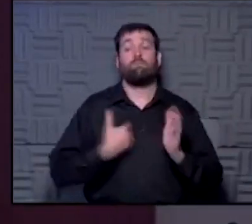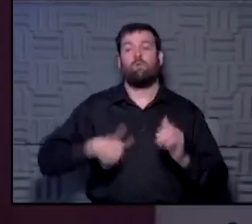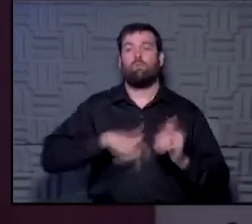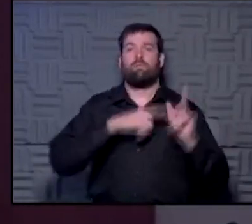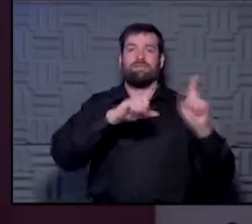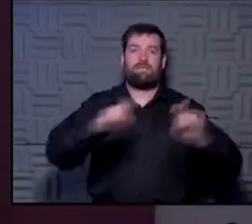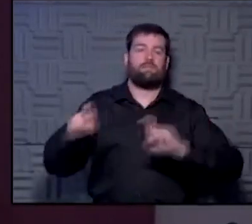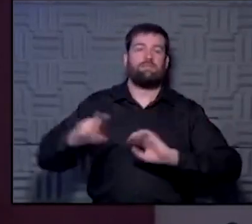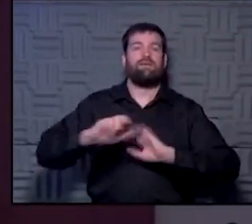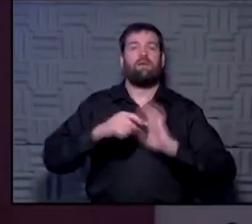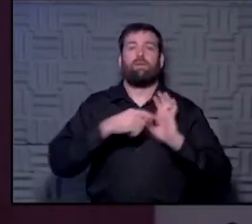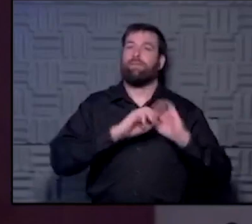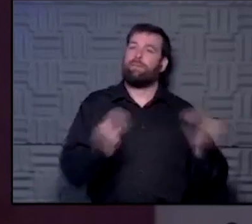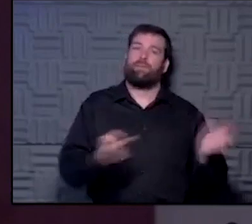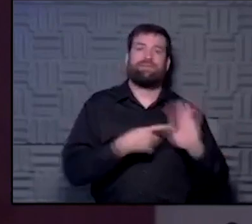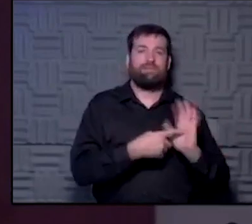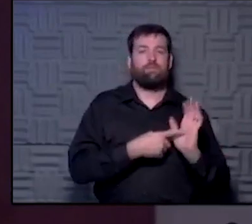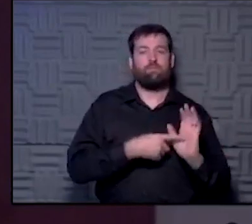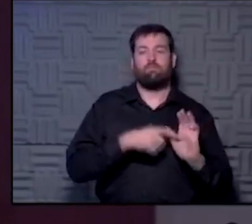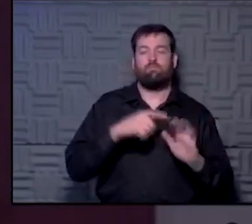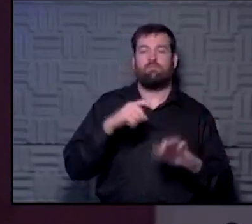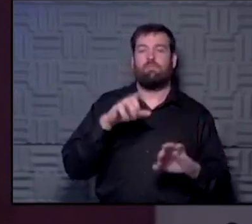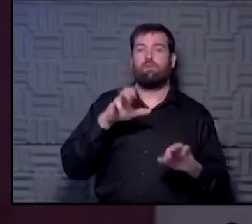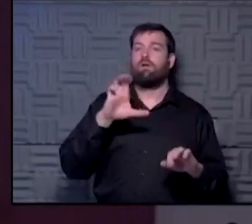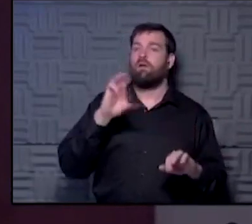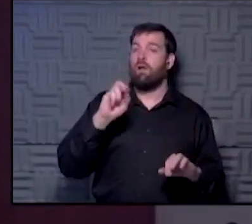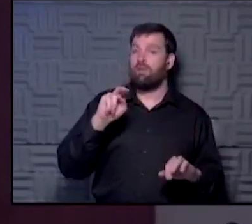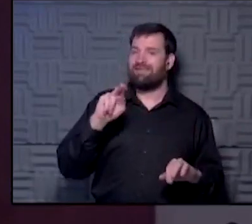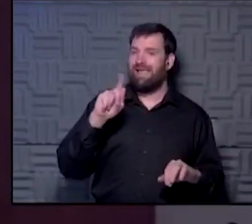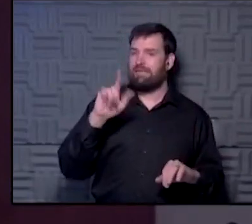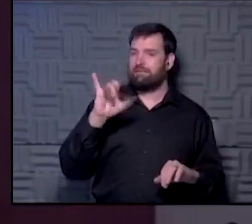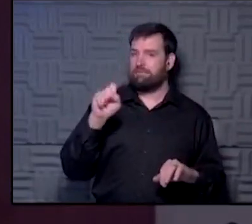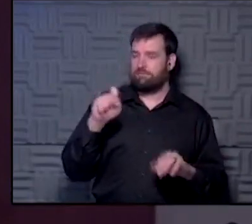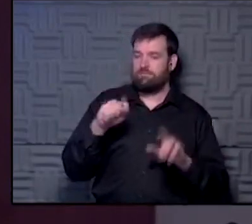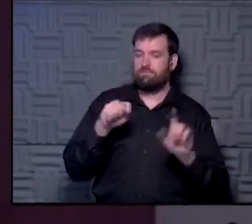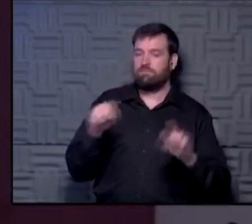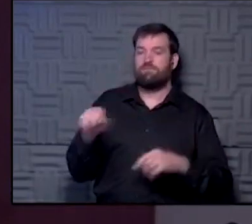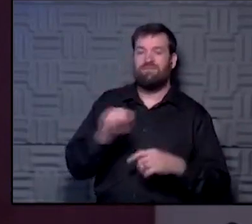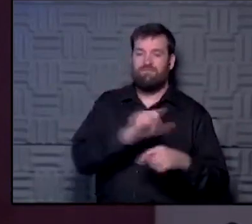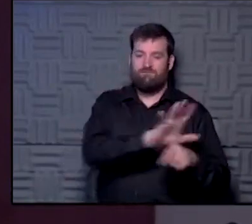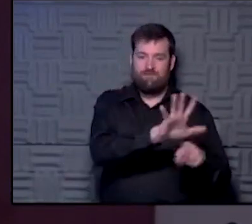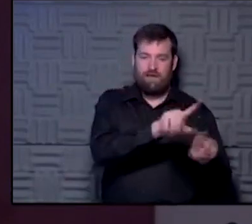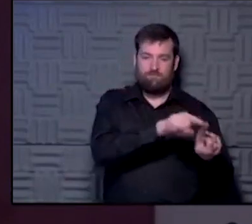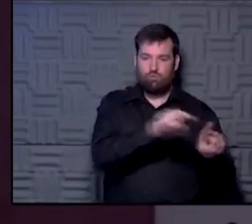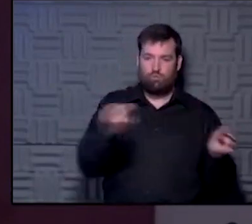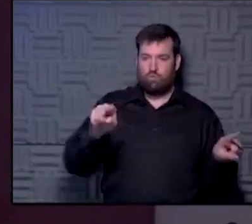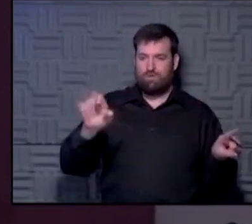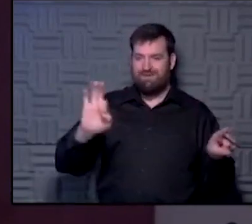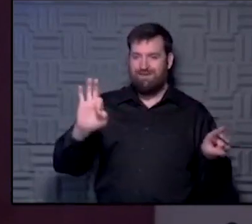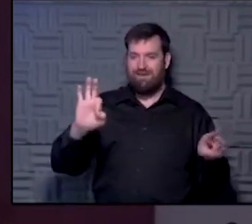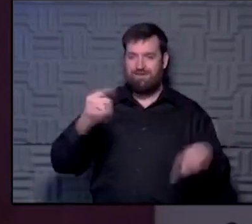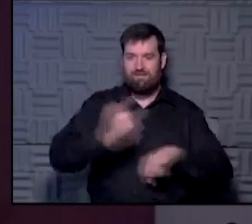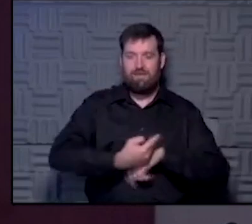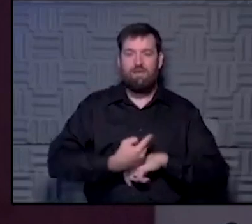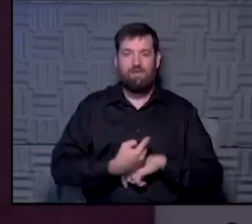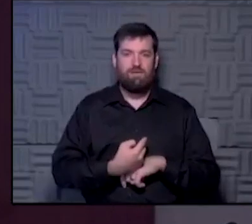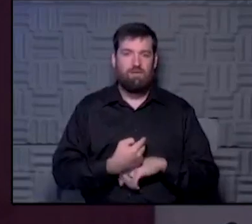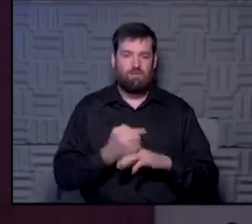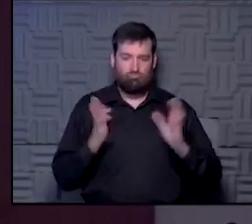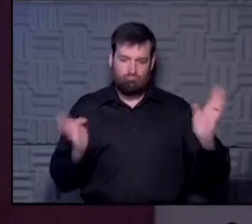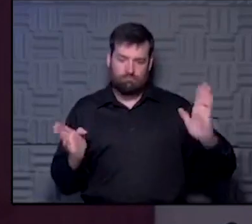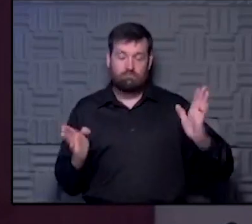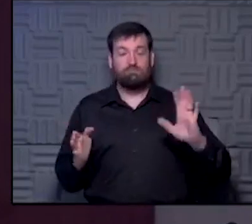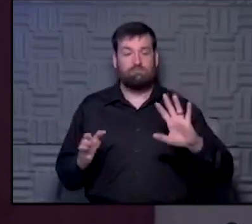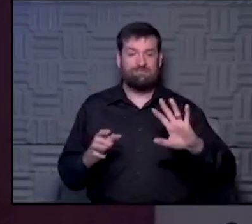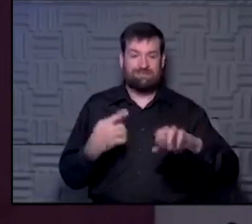contacts, asymptomatic contacts to cases all along. We are using a 5 to 9 day window. There's been some recent literature that's come out that shows